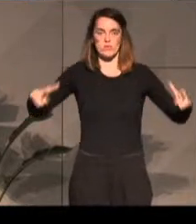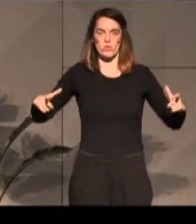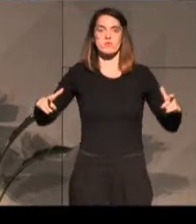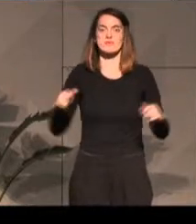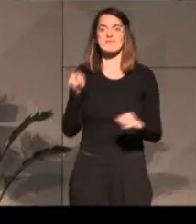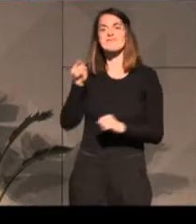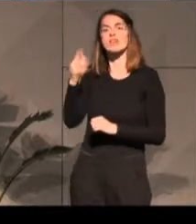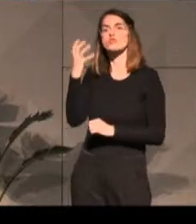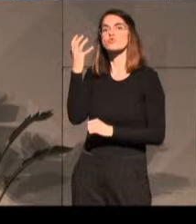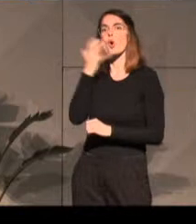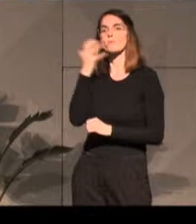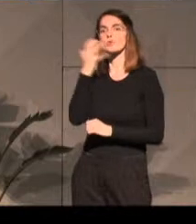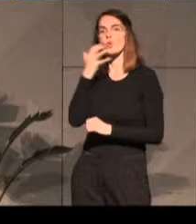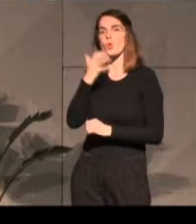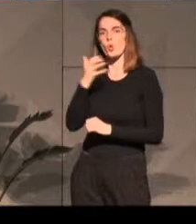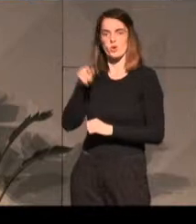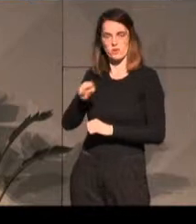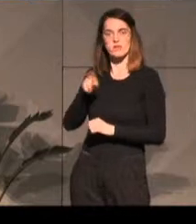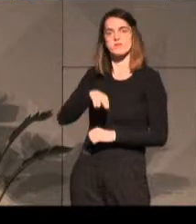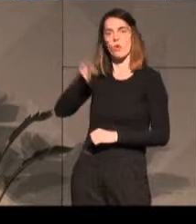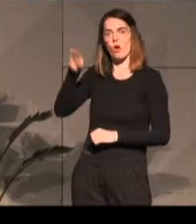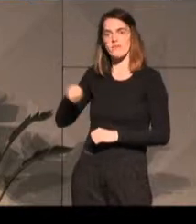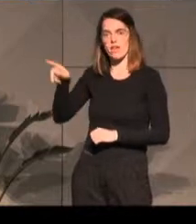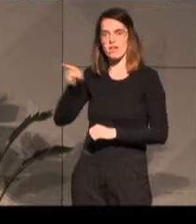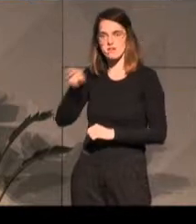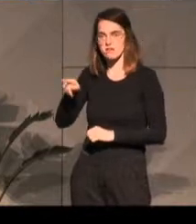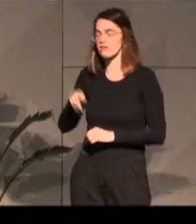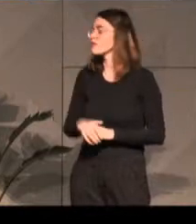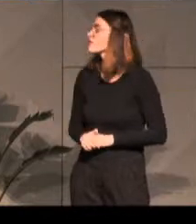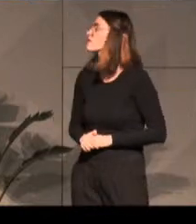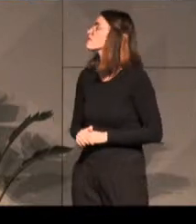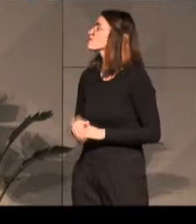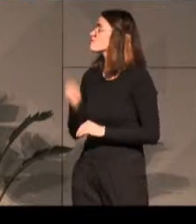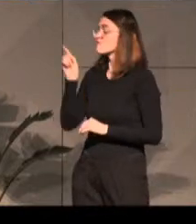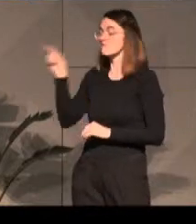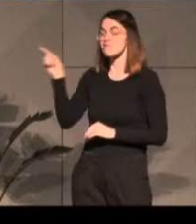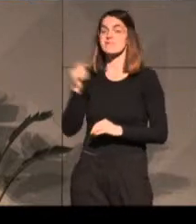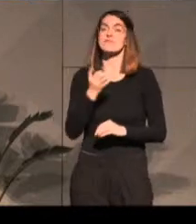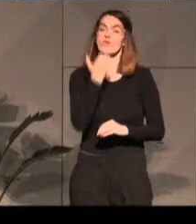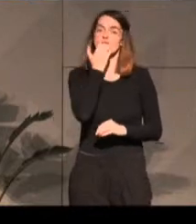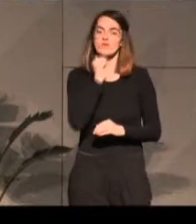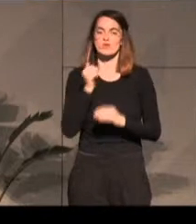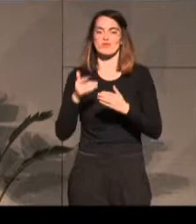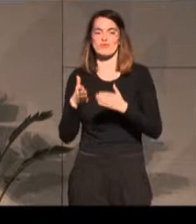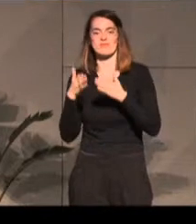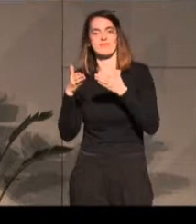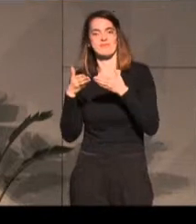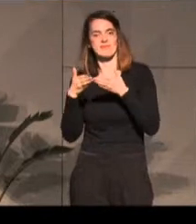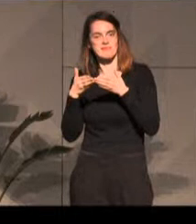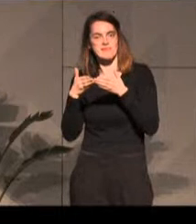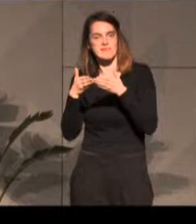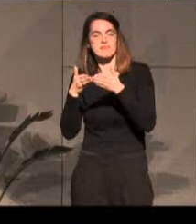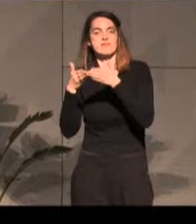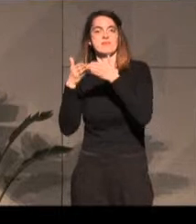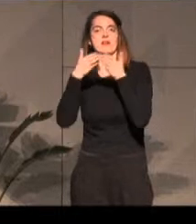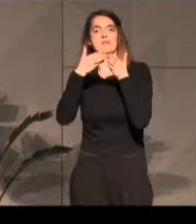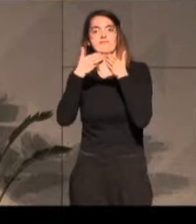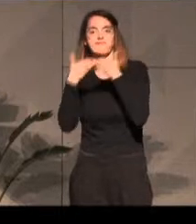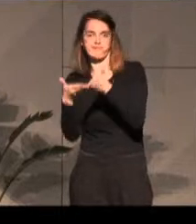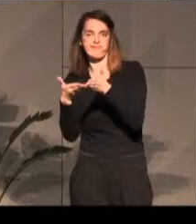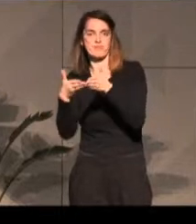summer 2019. This is Tromsø. This is our target region where we wanted to be frozen into the ice. Next slide,